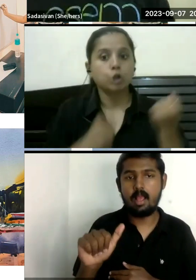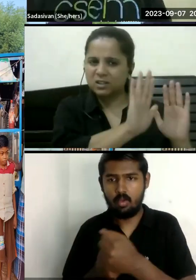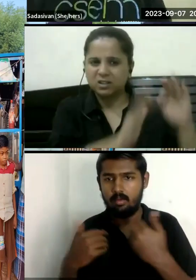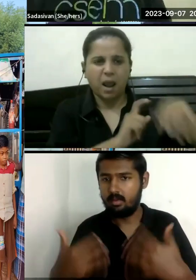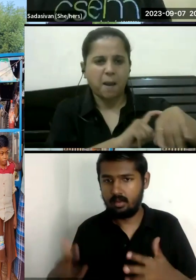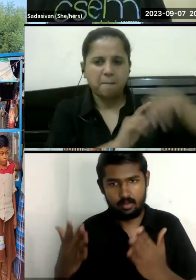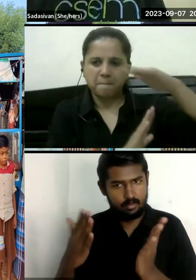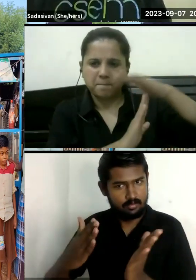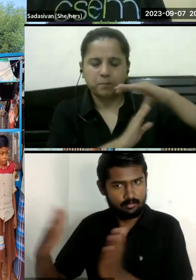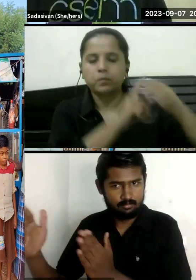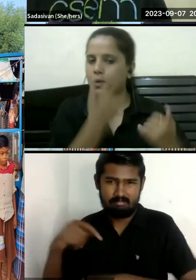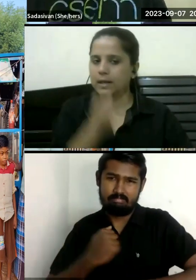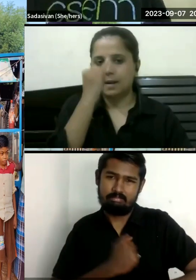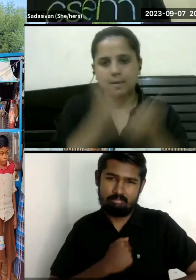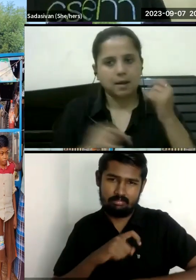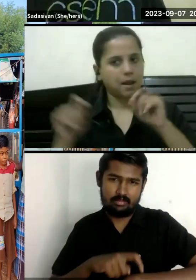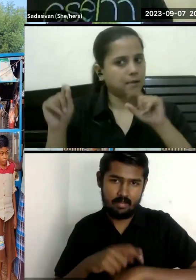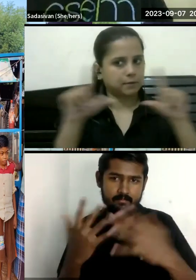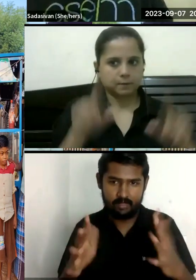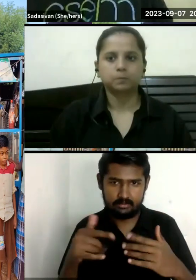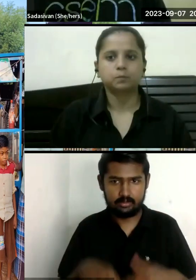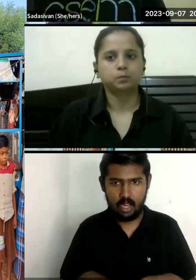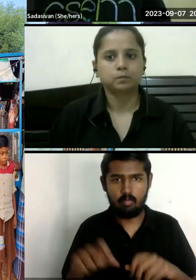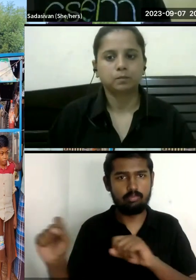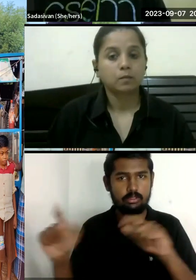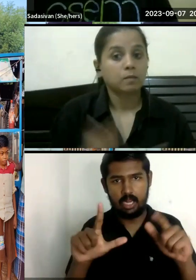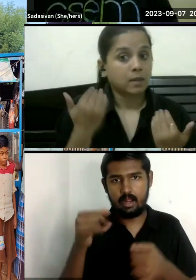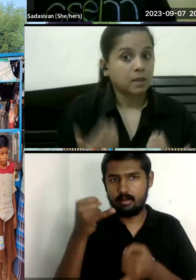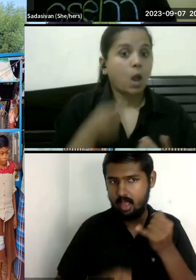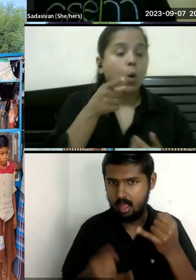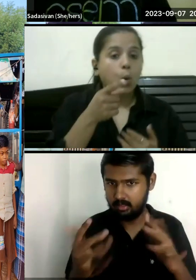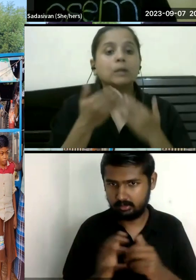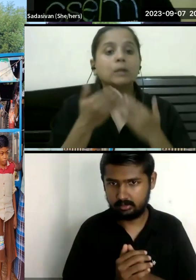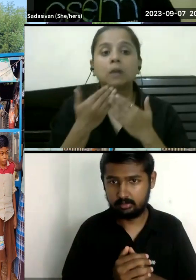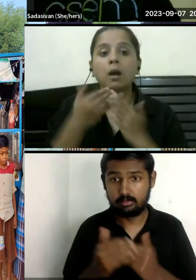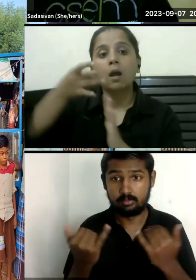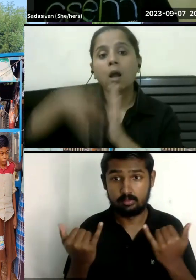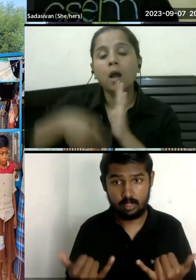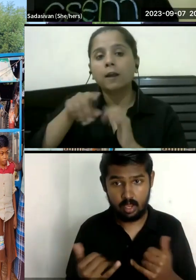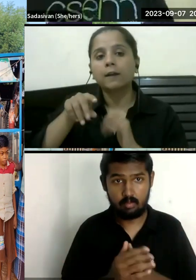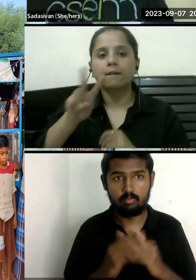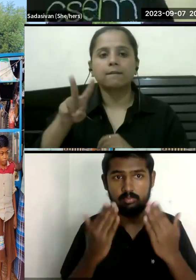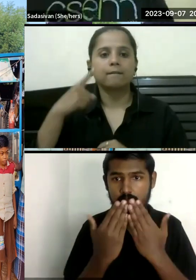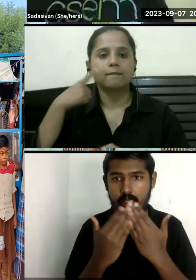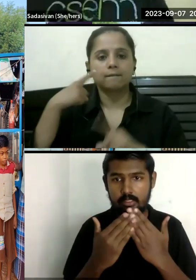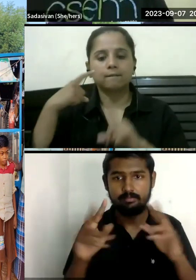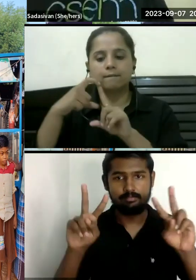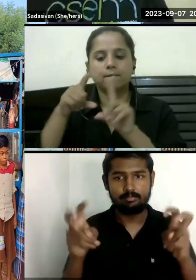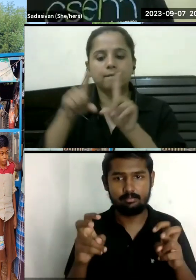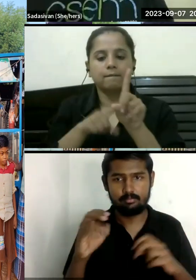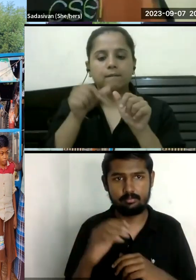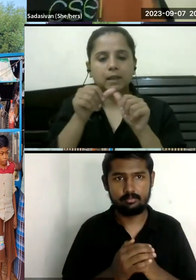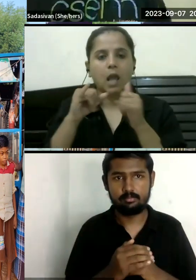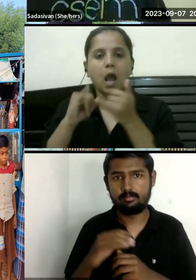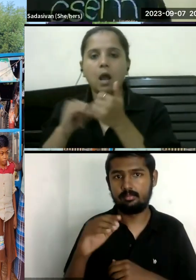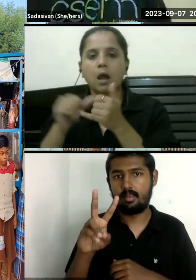initiatives. And finally, we have the case study from Vidyasagar, Chennai, whose community-based program